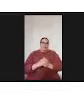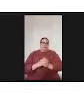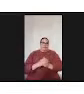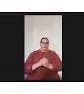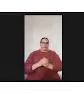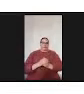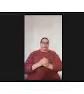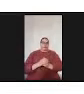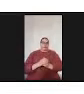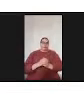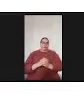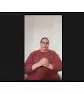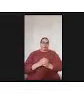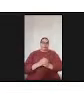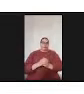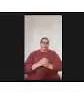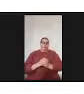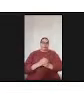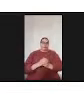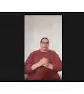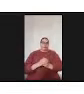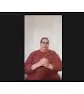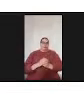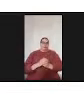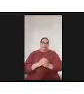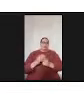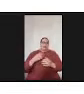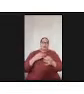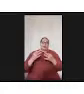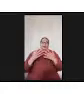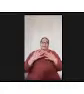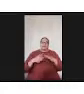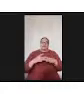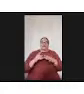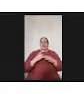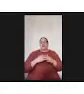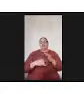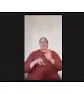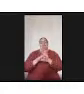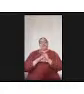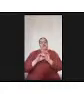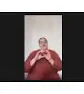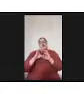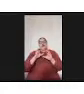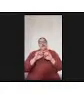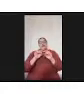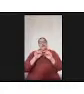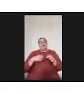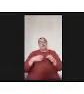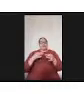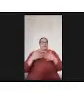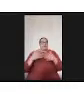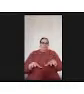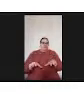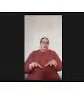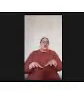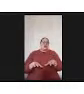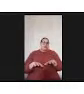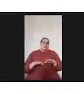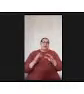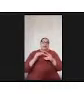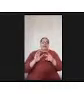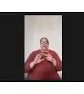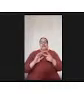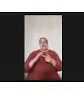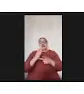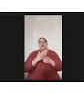All right. I think I have explained the detection and communication systems. And then the second part